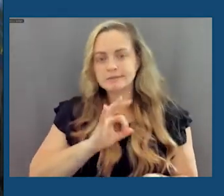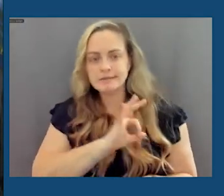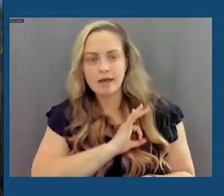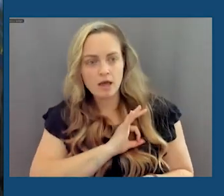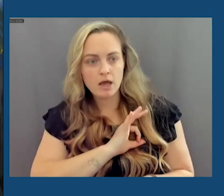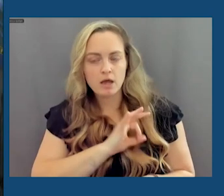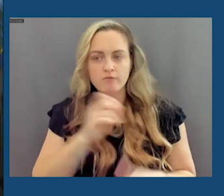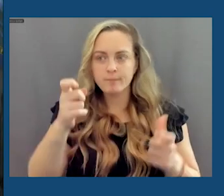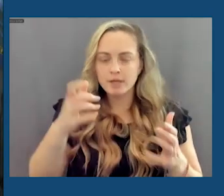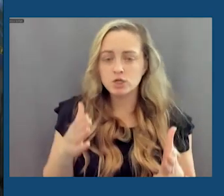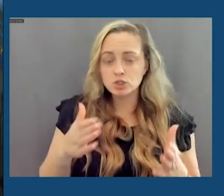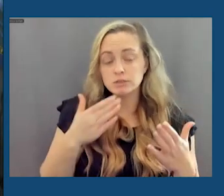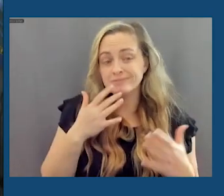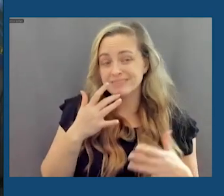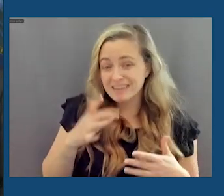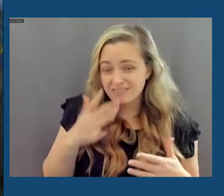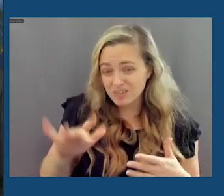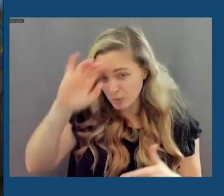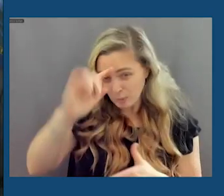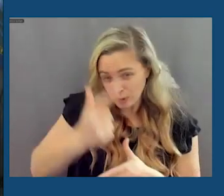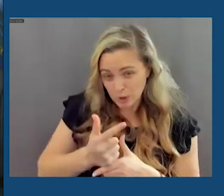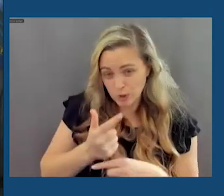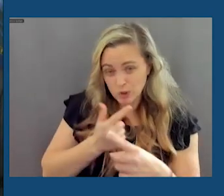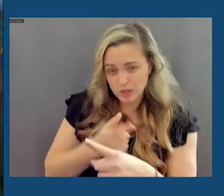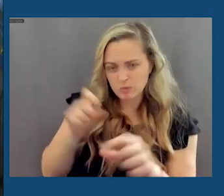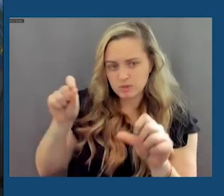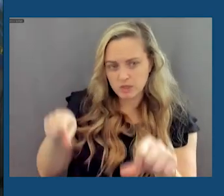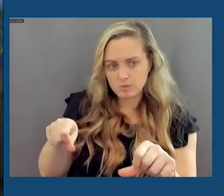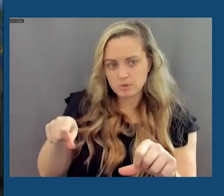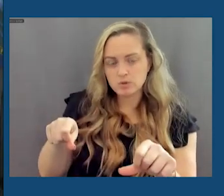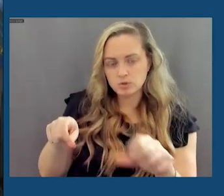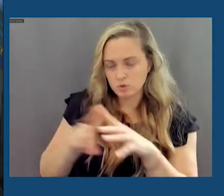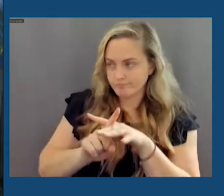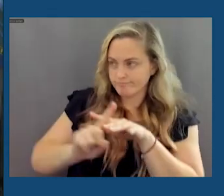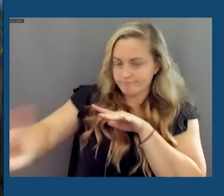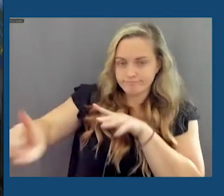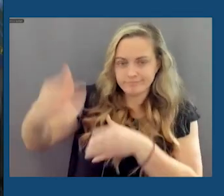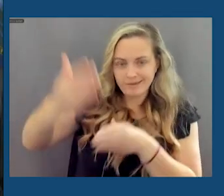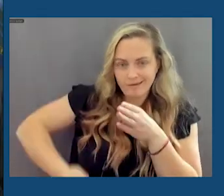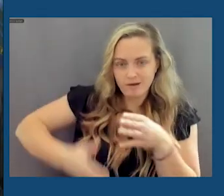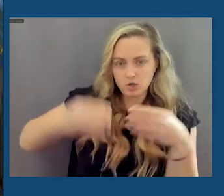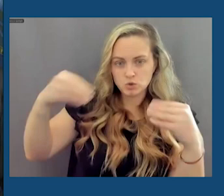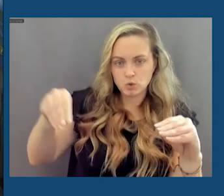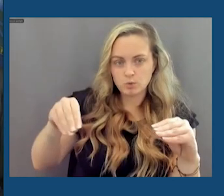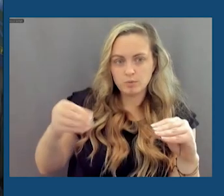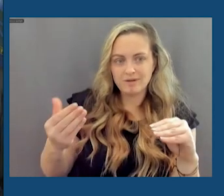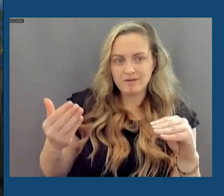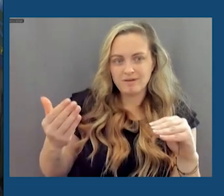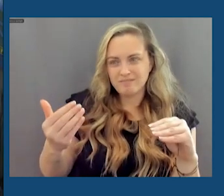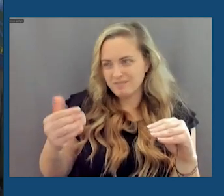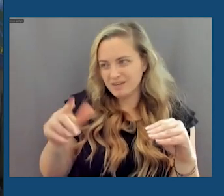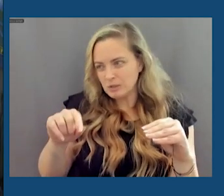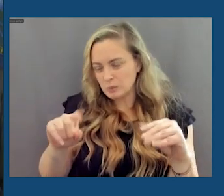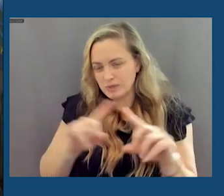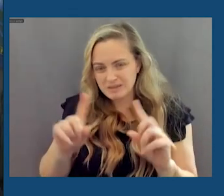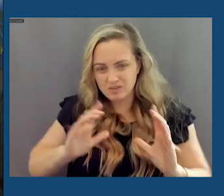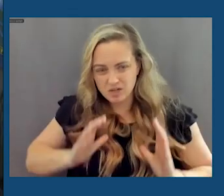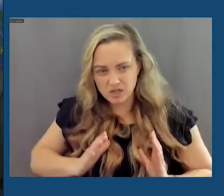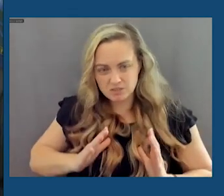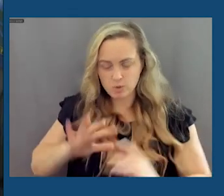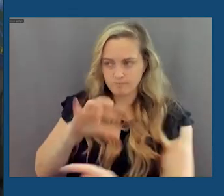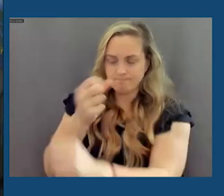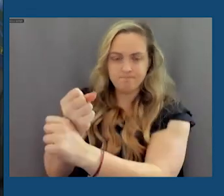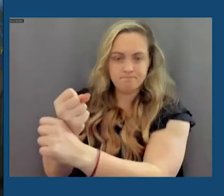manager, thankfully, my brother was able to escape towards the end of the store with about 15 to 20 customers, and they locked themselves in a